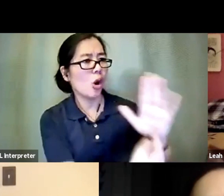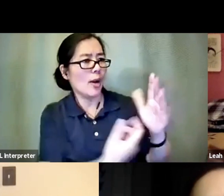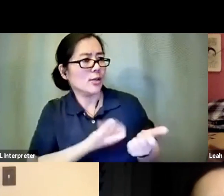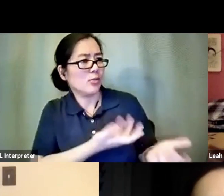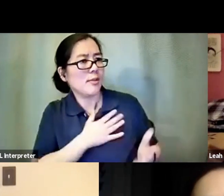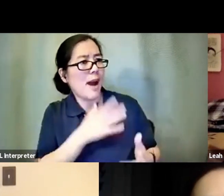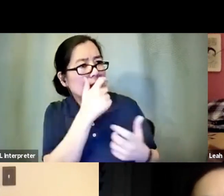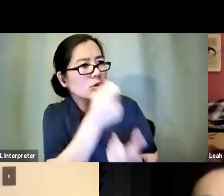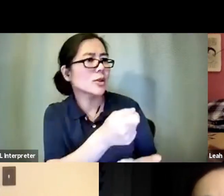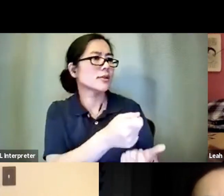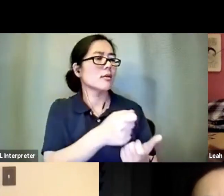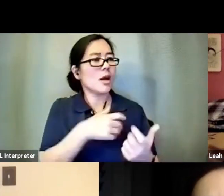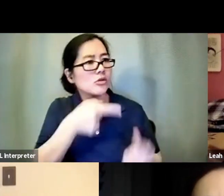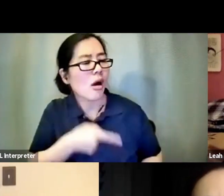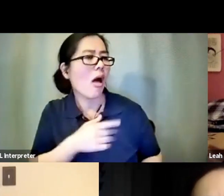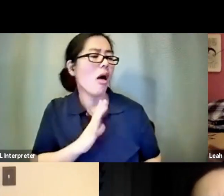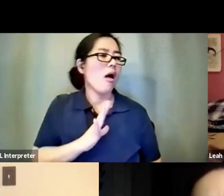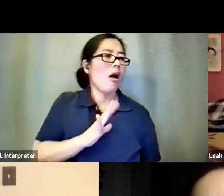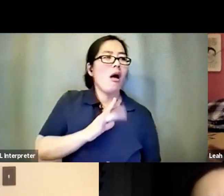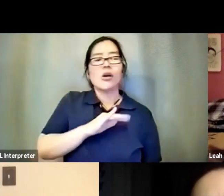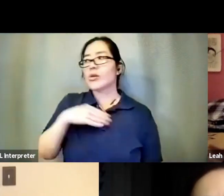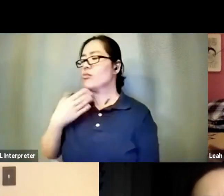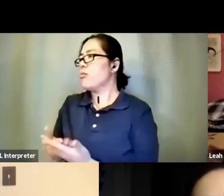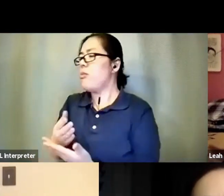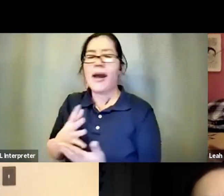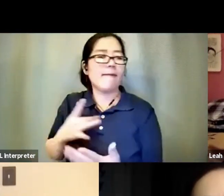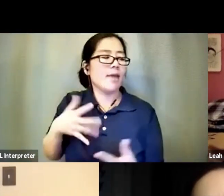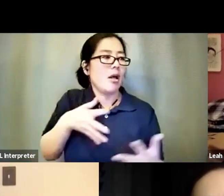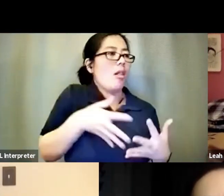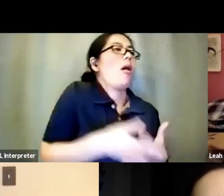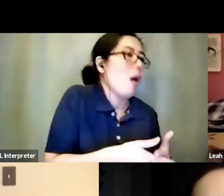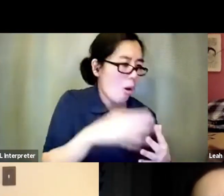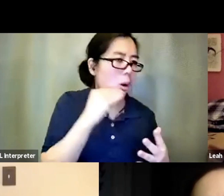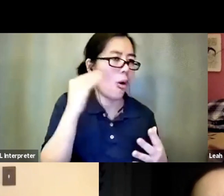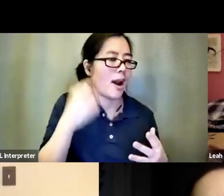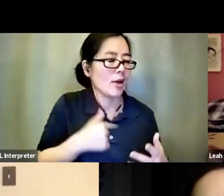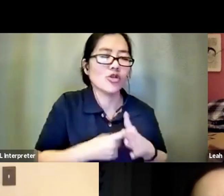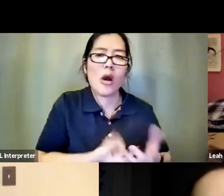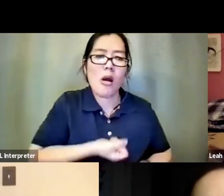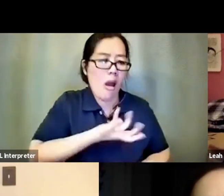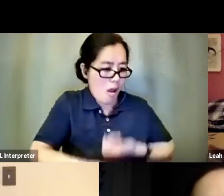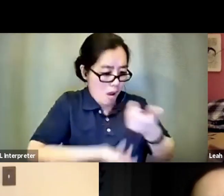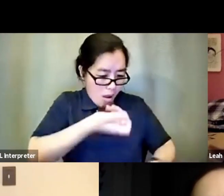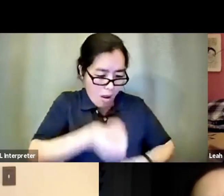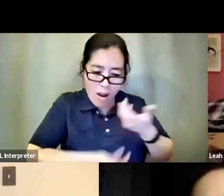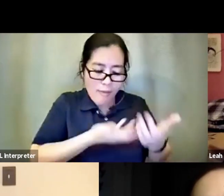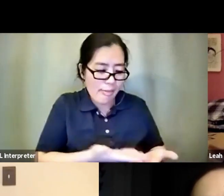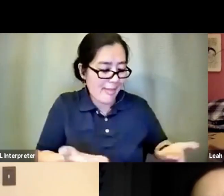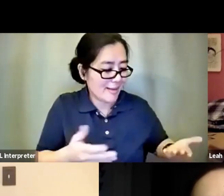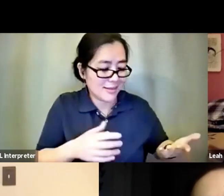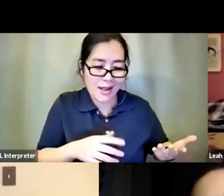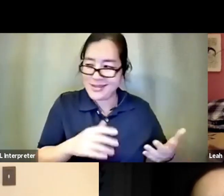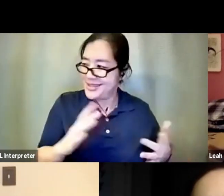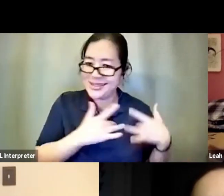say all of these things that have been not safe to talk about in terms of disability, right? And